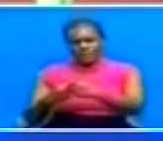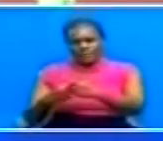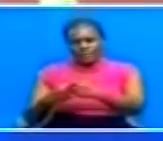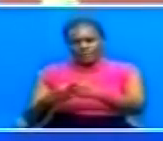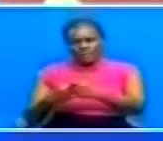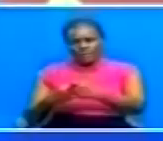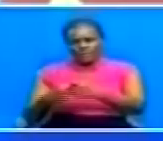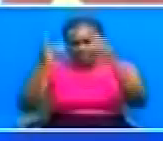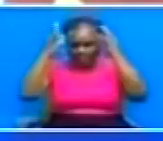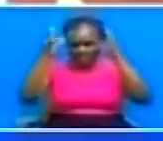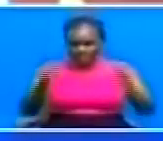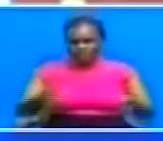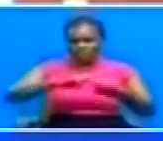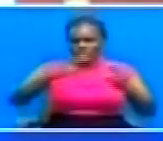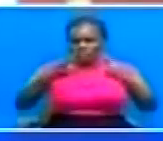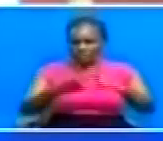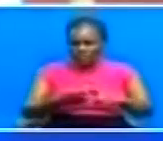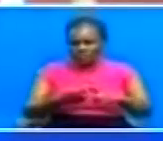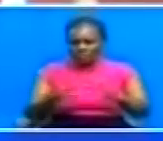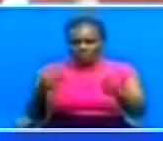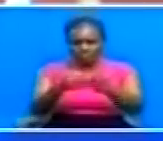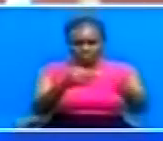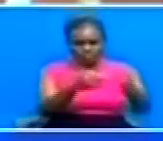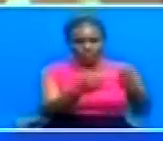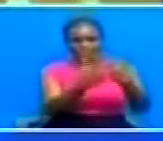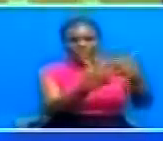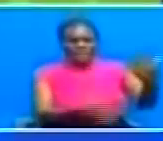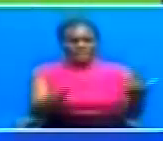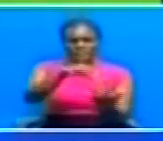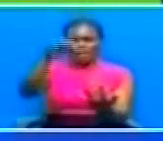Kaz said the ruling related to abnormal values found in blood